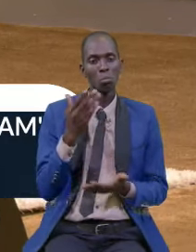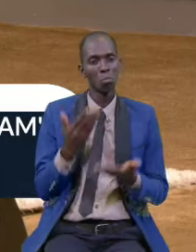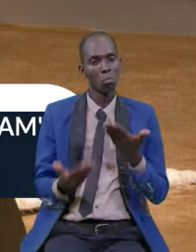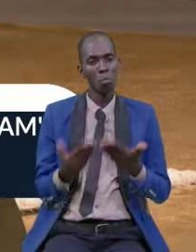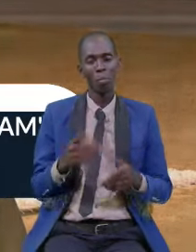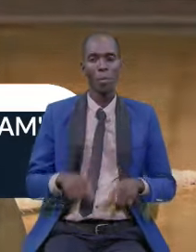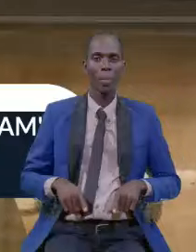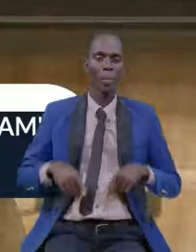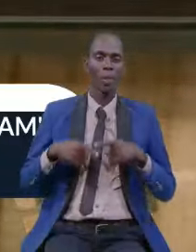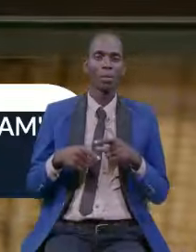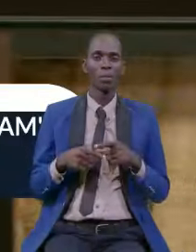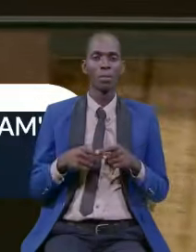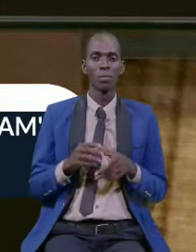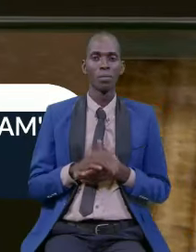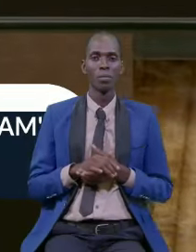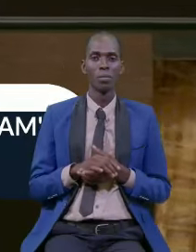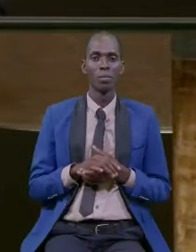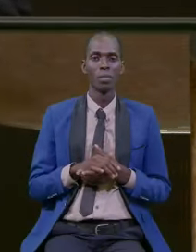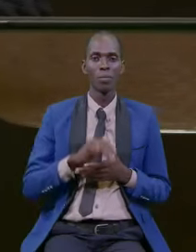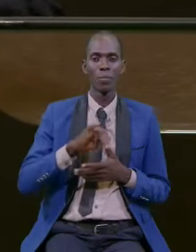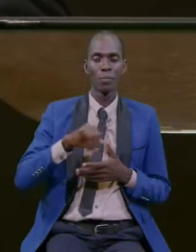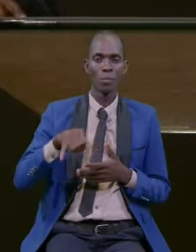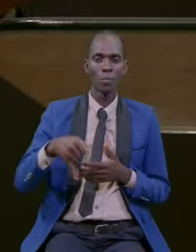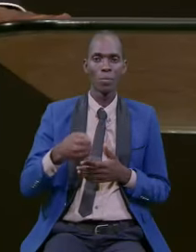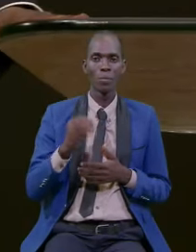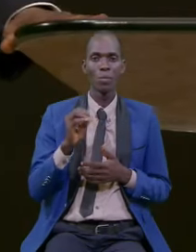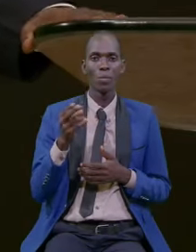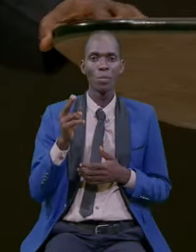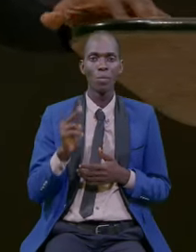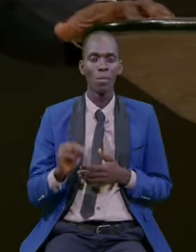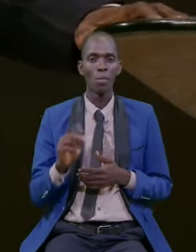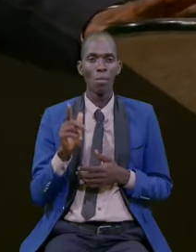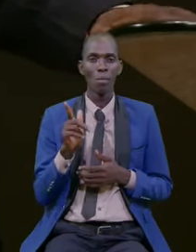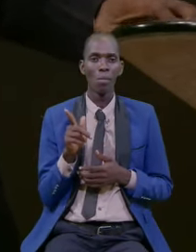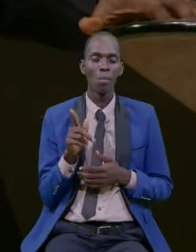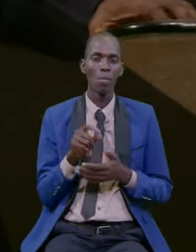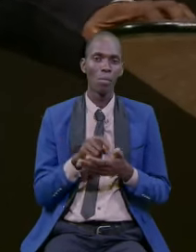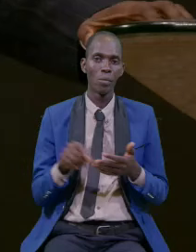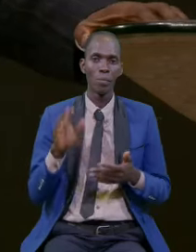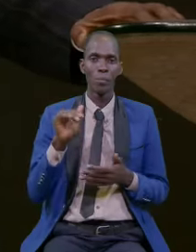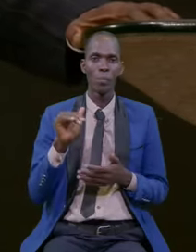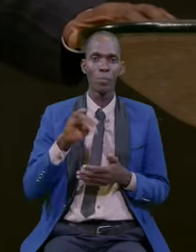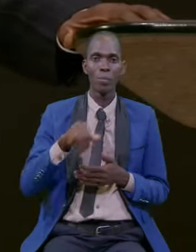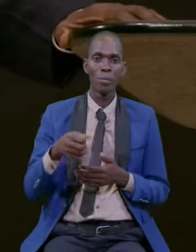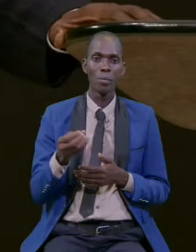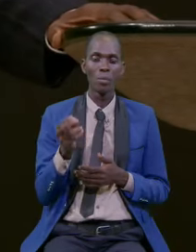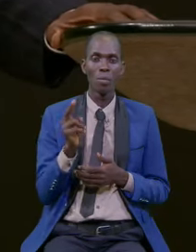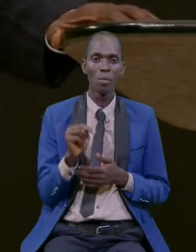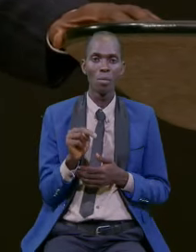live. John chapter 21, reading from verse 15. John